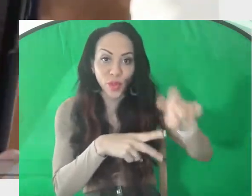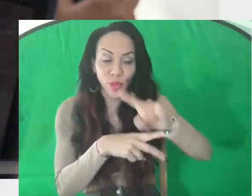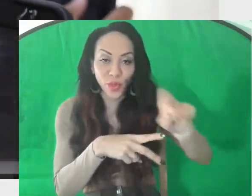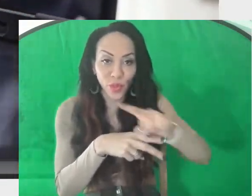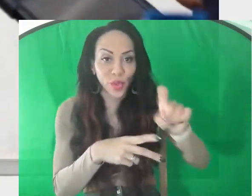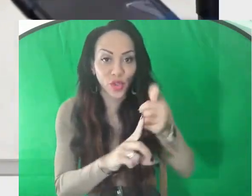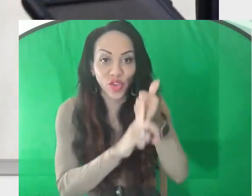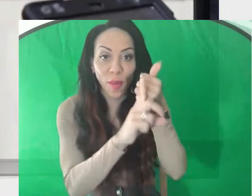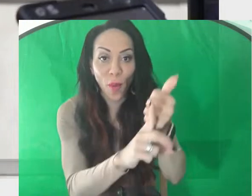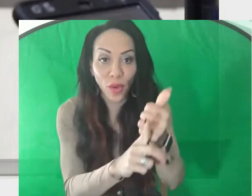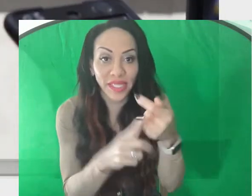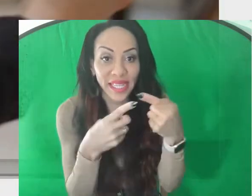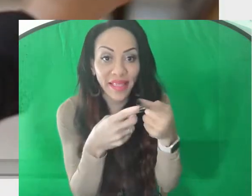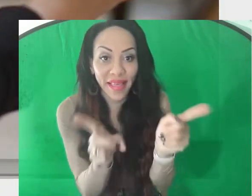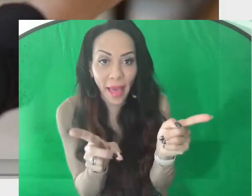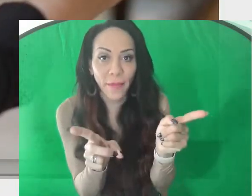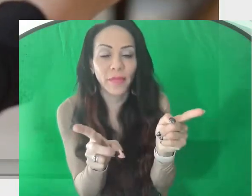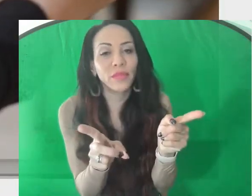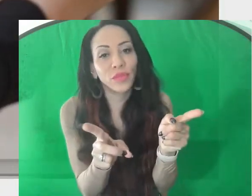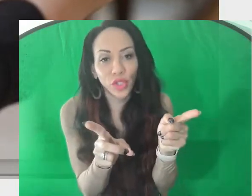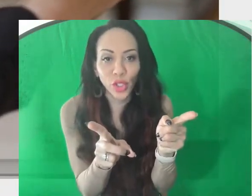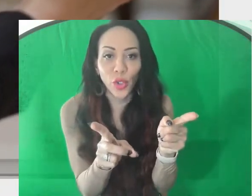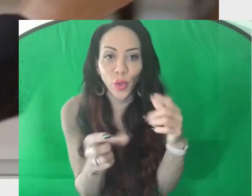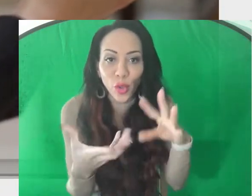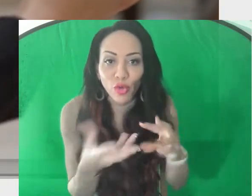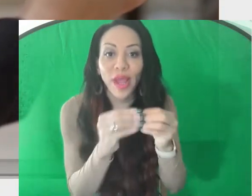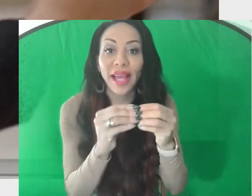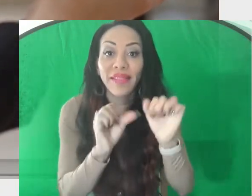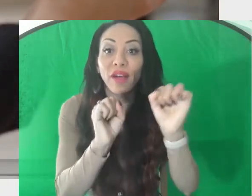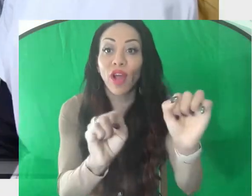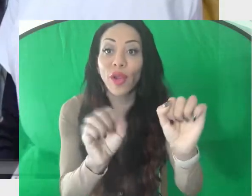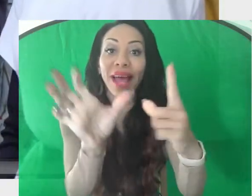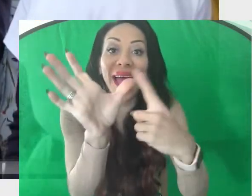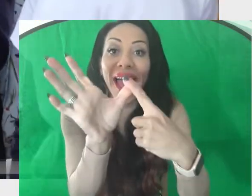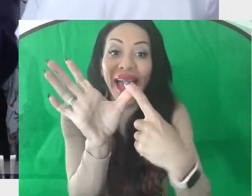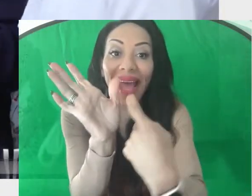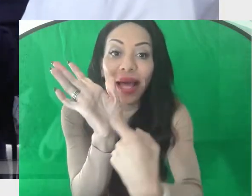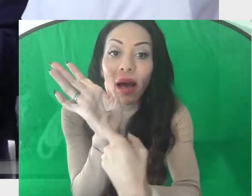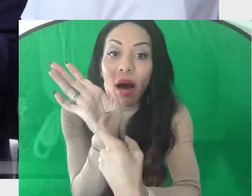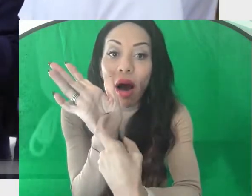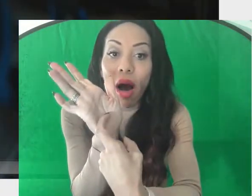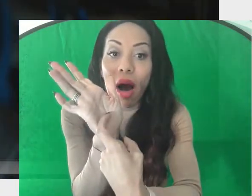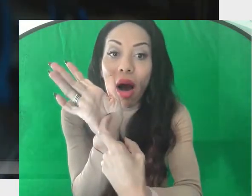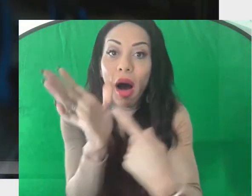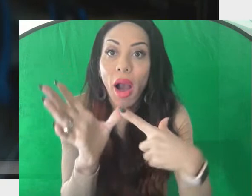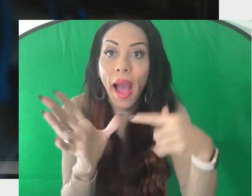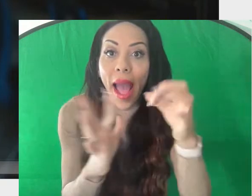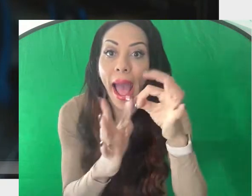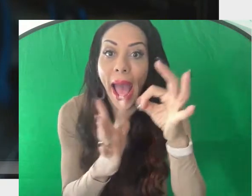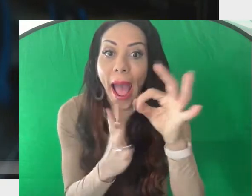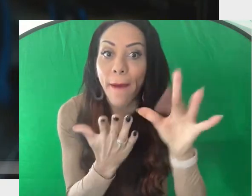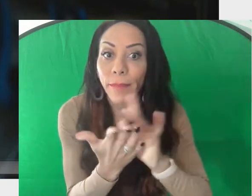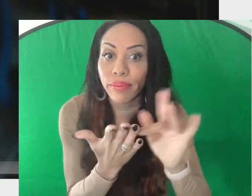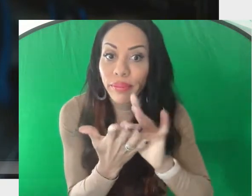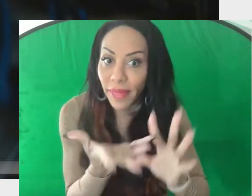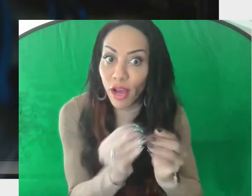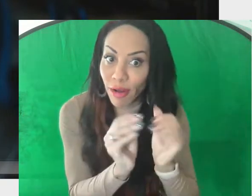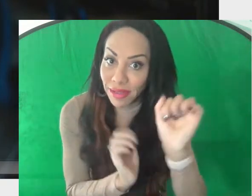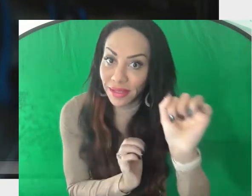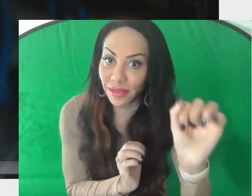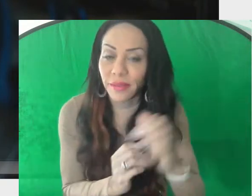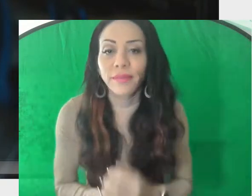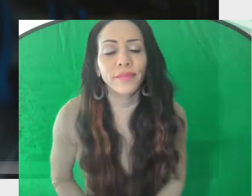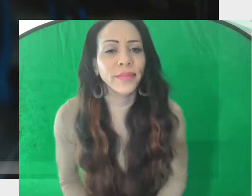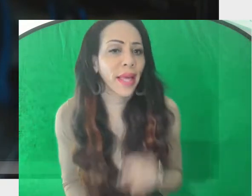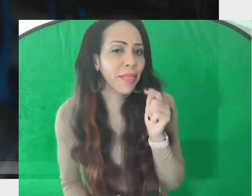with their own walking AR app tour. So this program is important because there is a low percentage